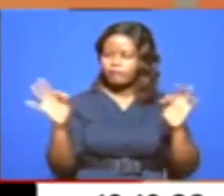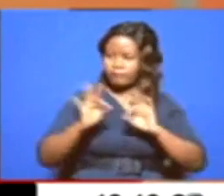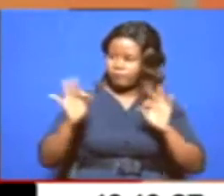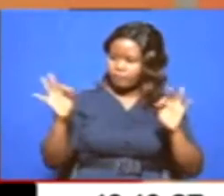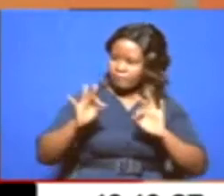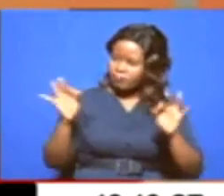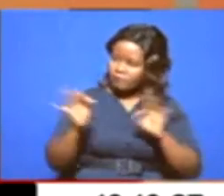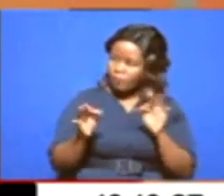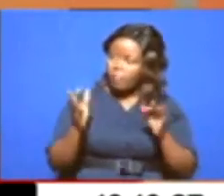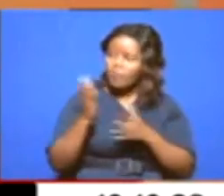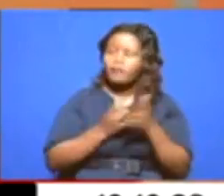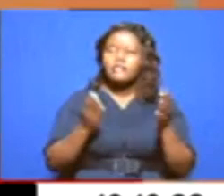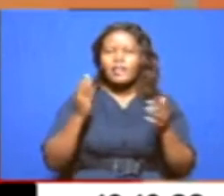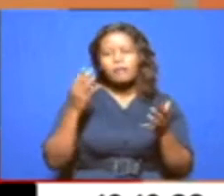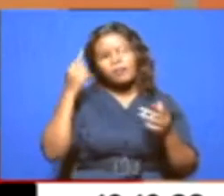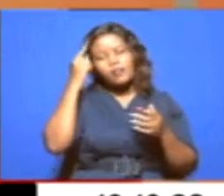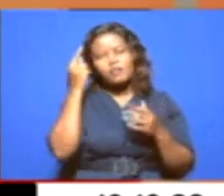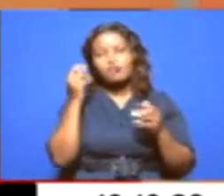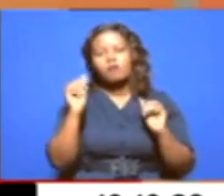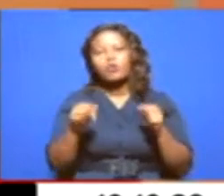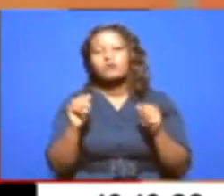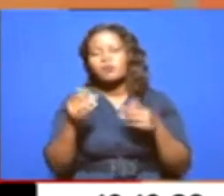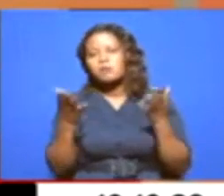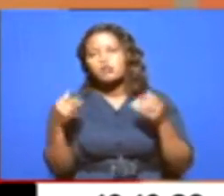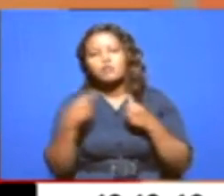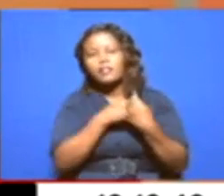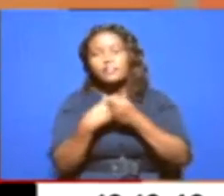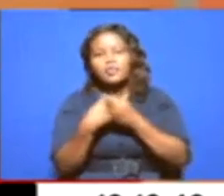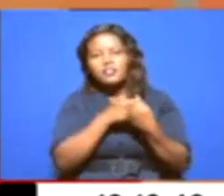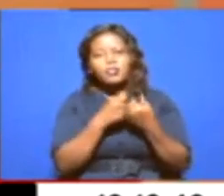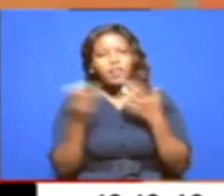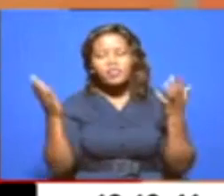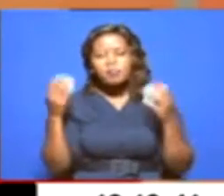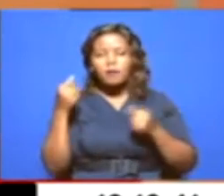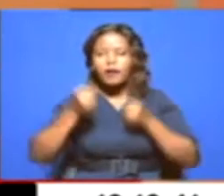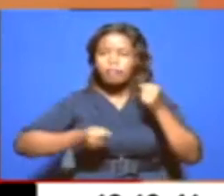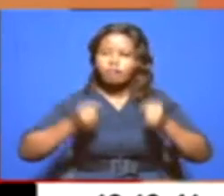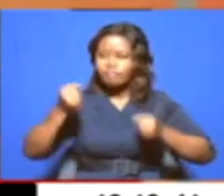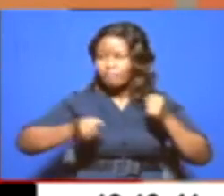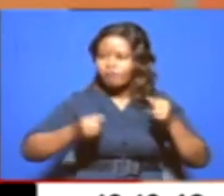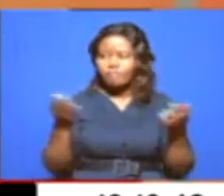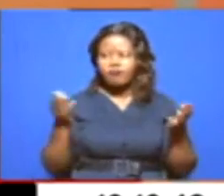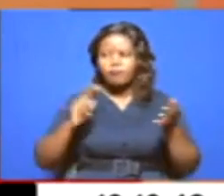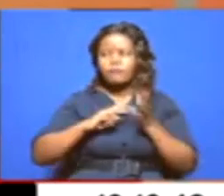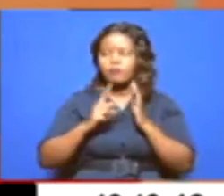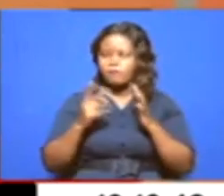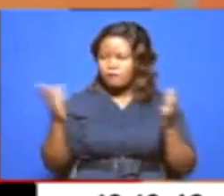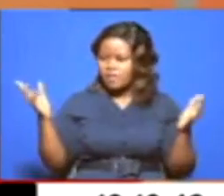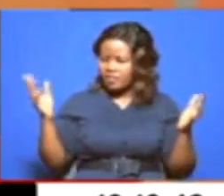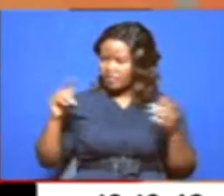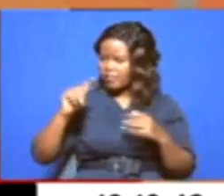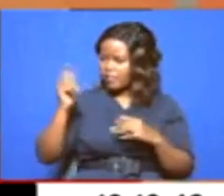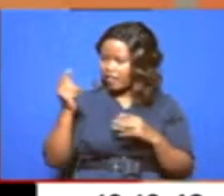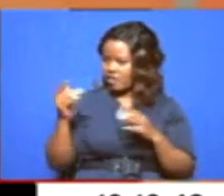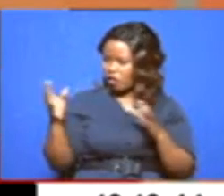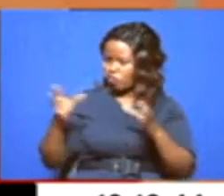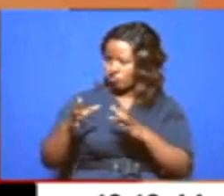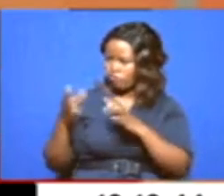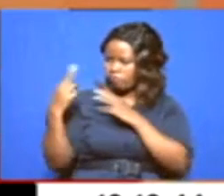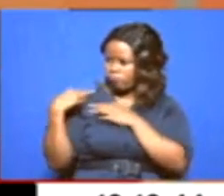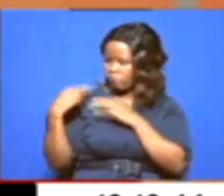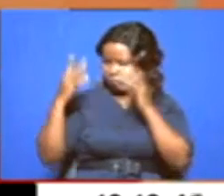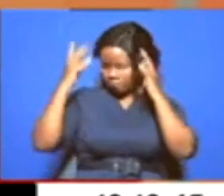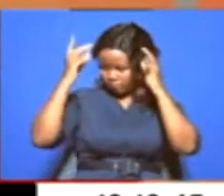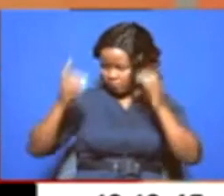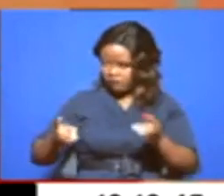We remove that, but it has to be challenging as required by World Athletics. So it's not Athletics Kenya that actually decide. We use the formula